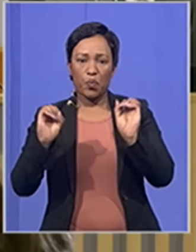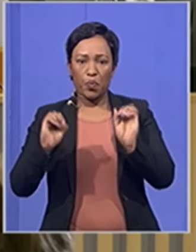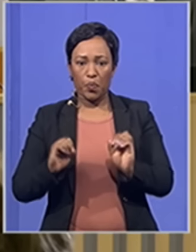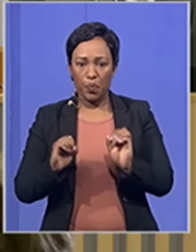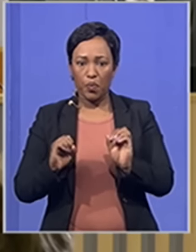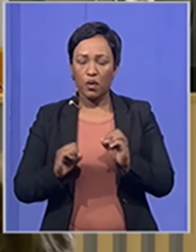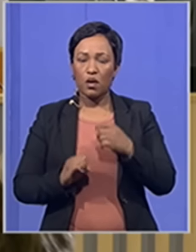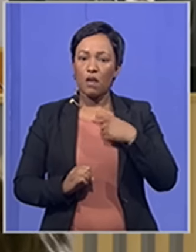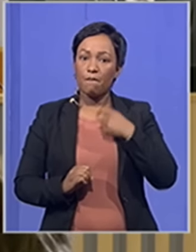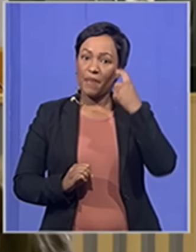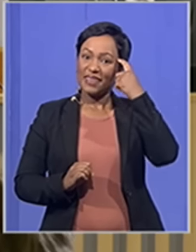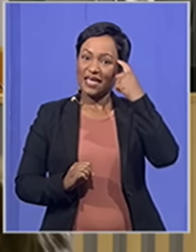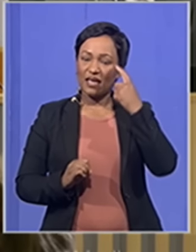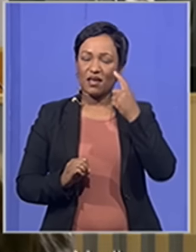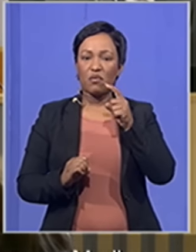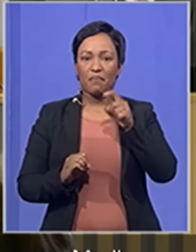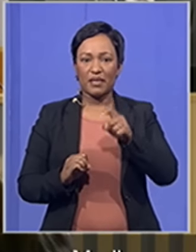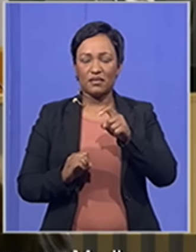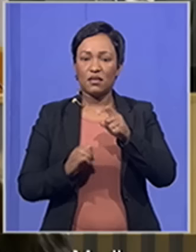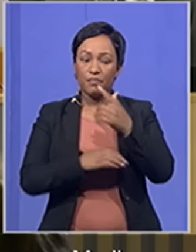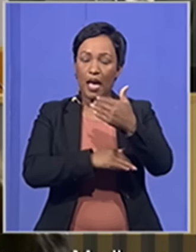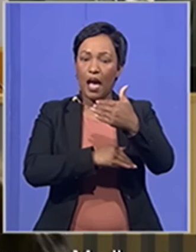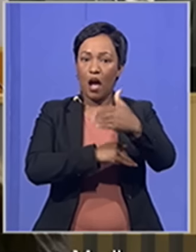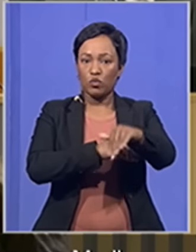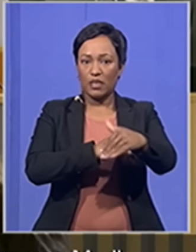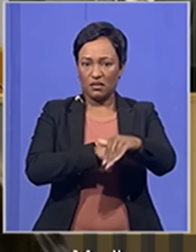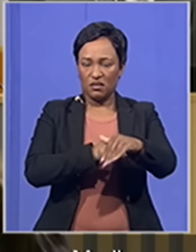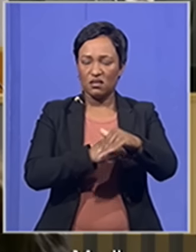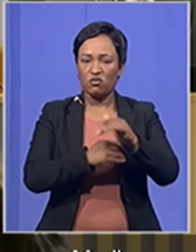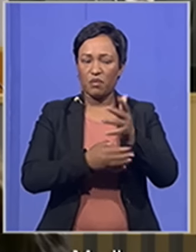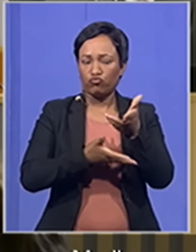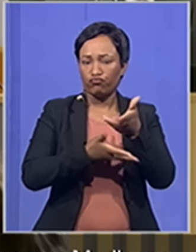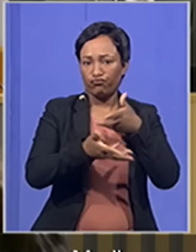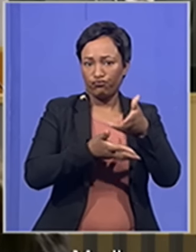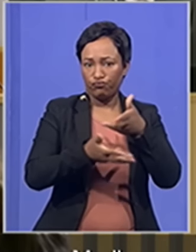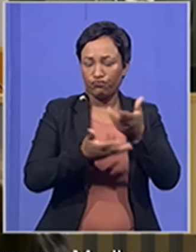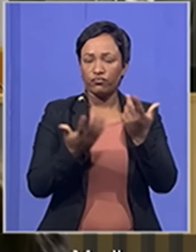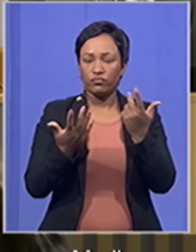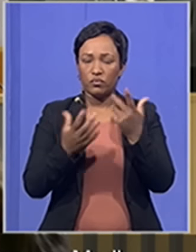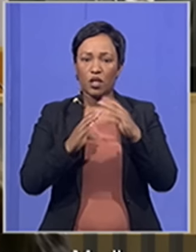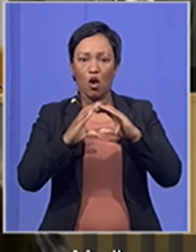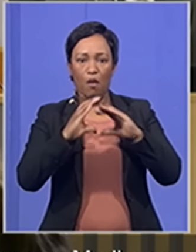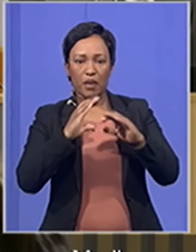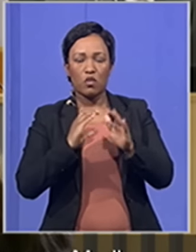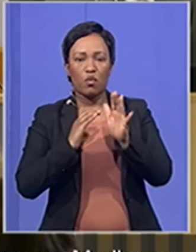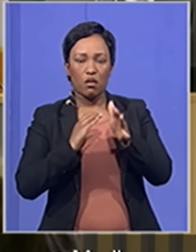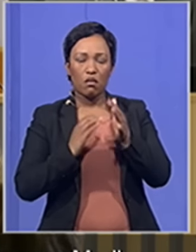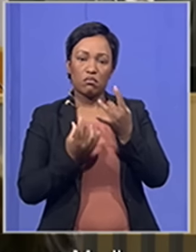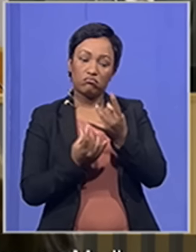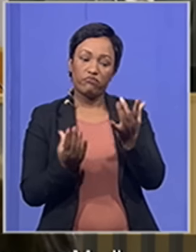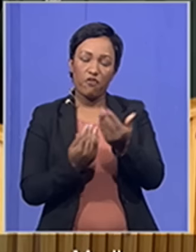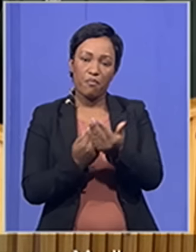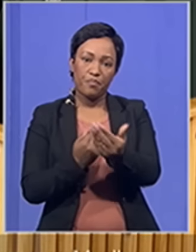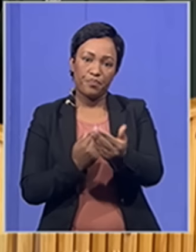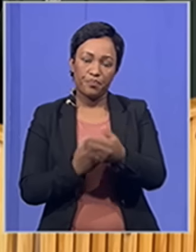need to confer outside of here, and we will communicate our decision in due